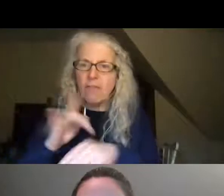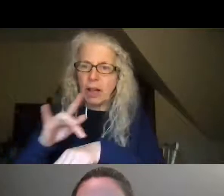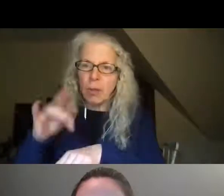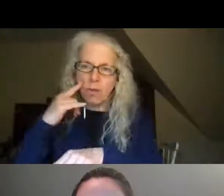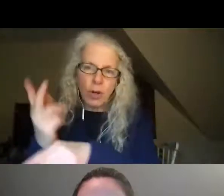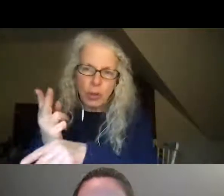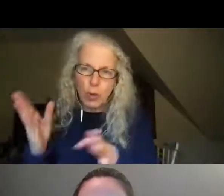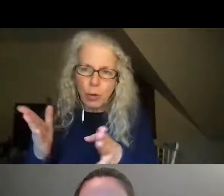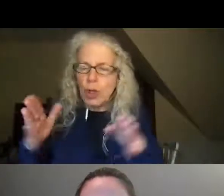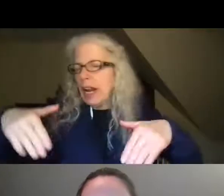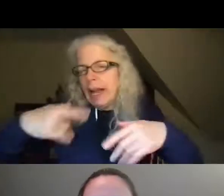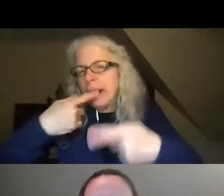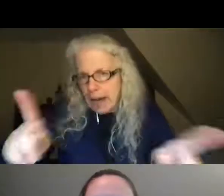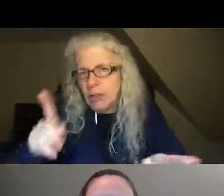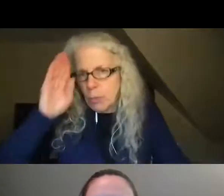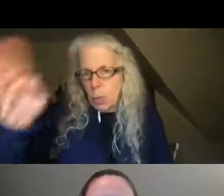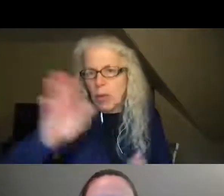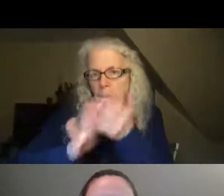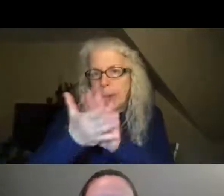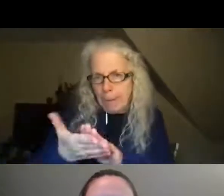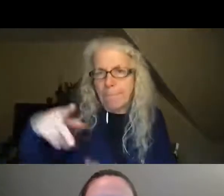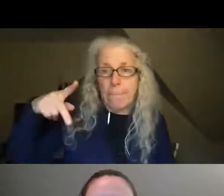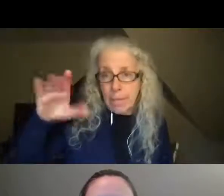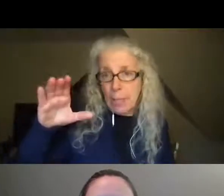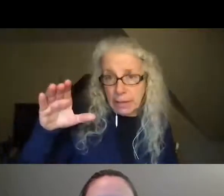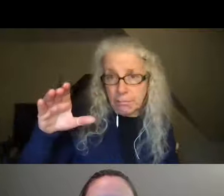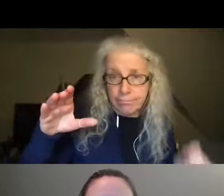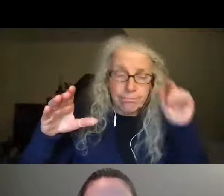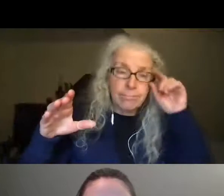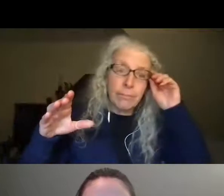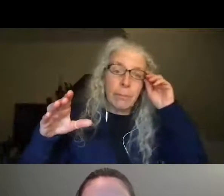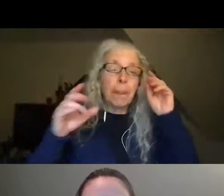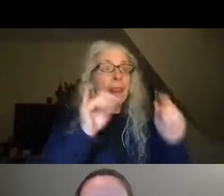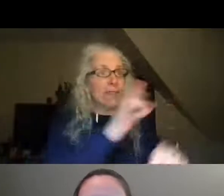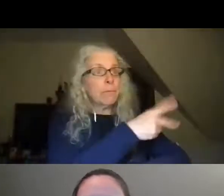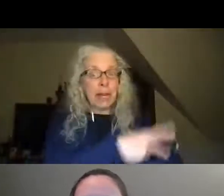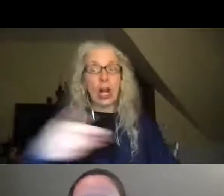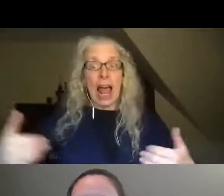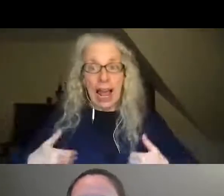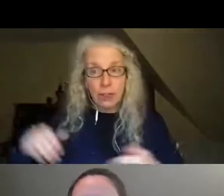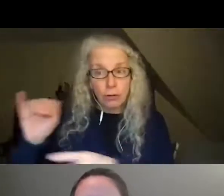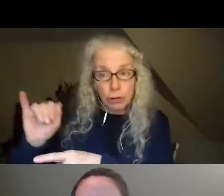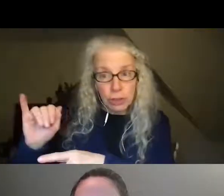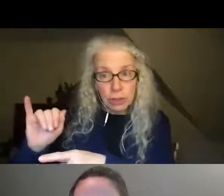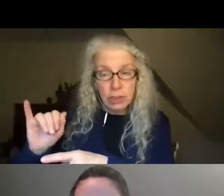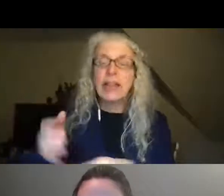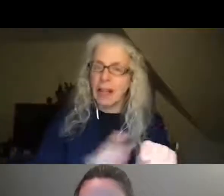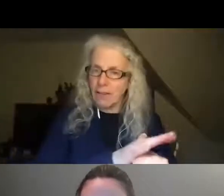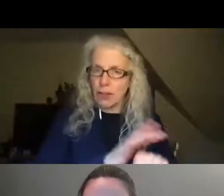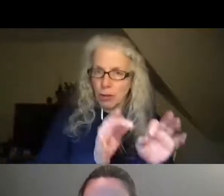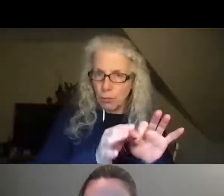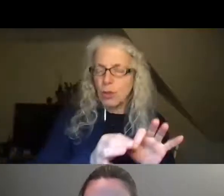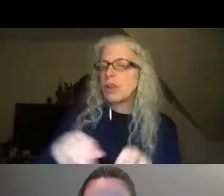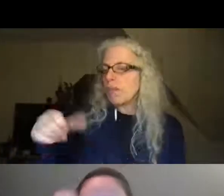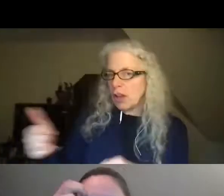that when that does become public. And if a patient does have insurance that covers it, we have specific forms